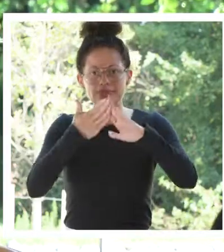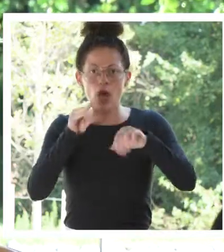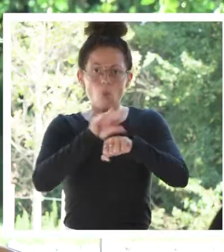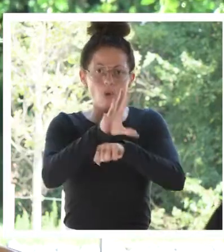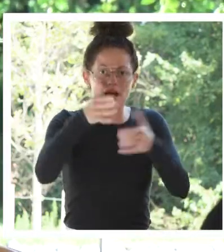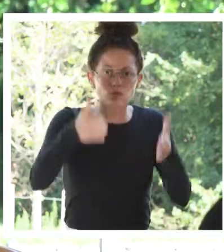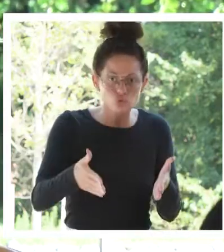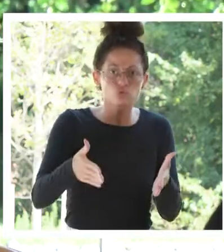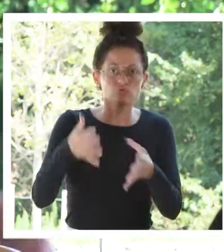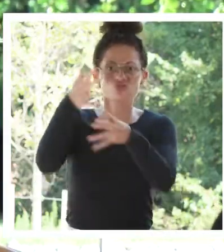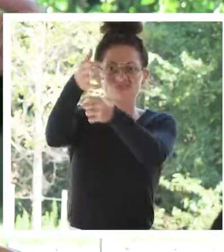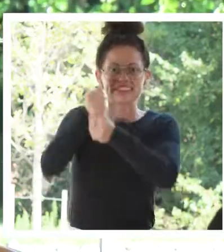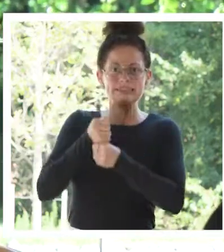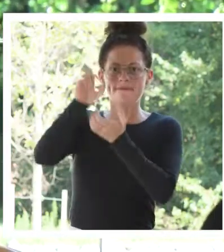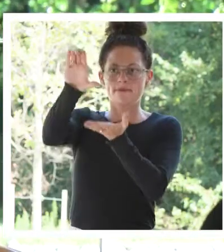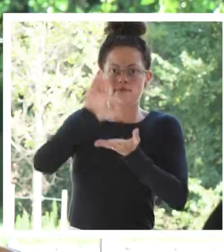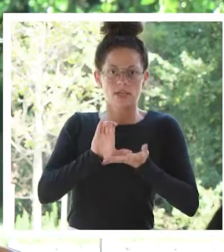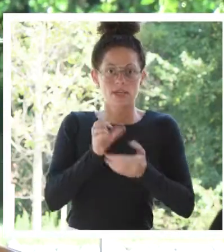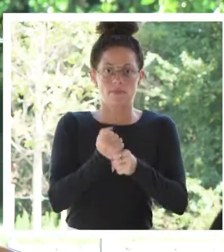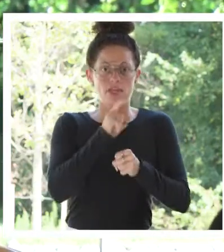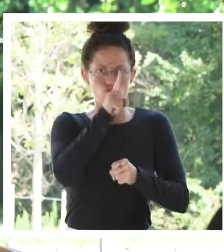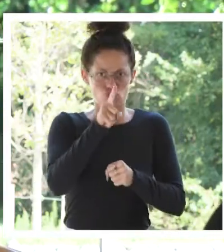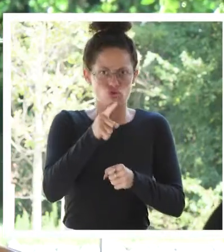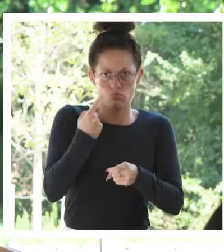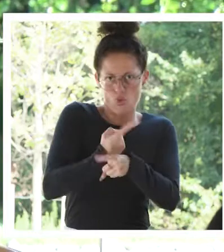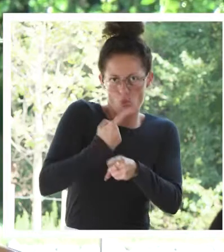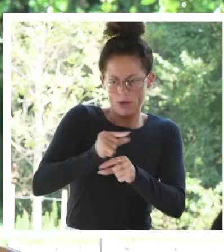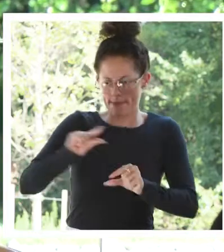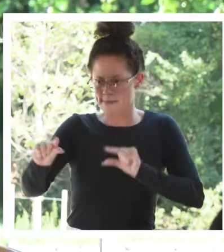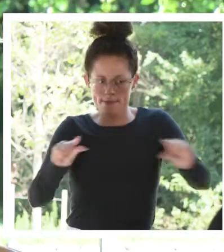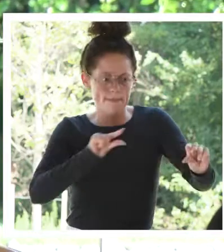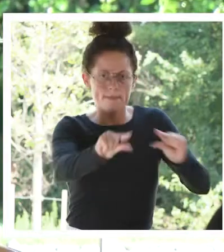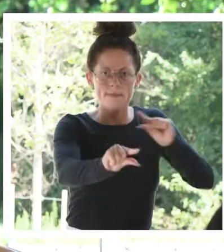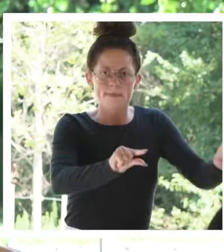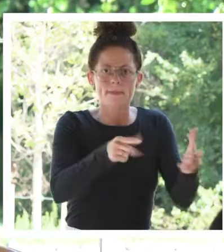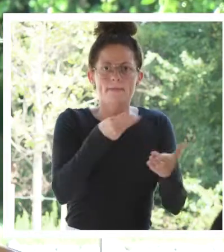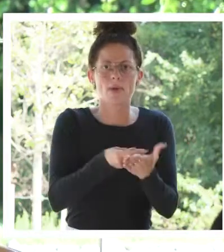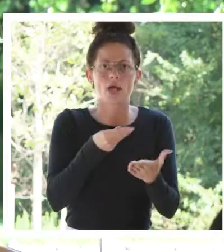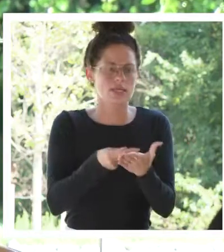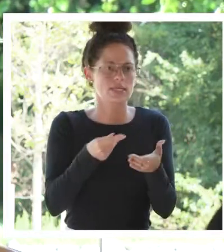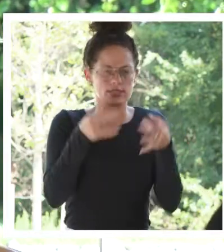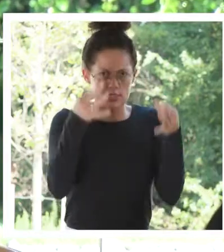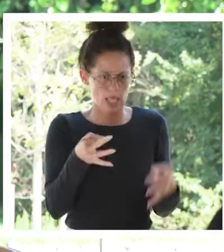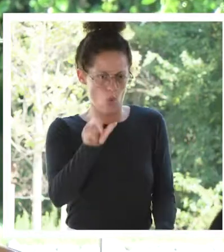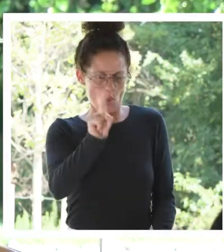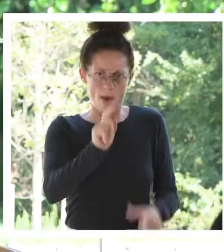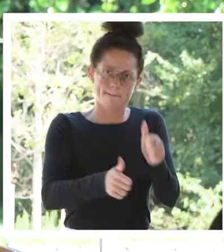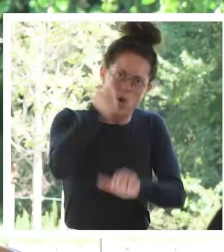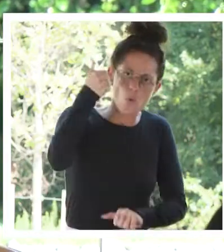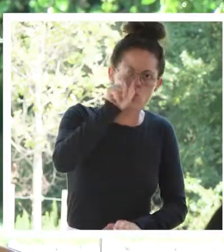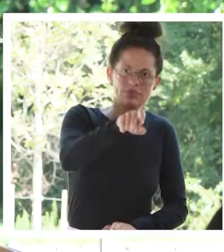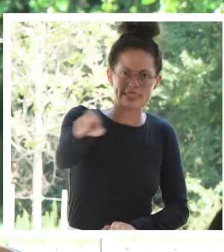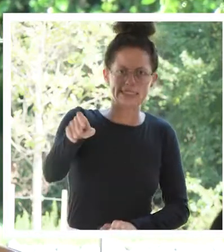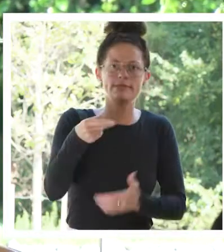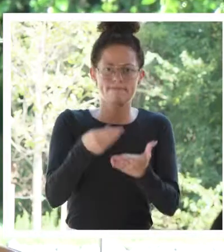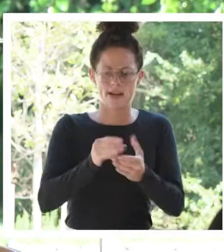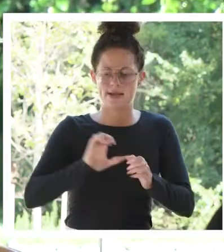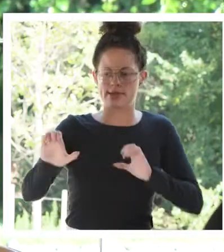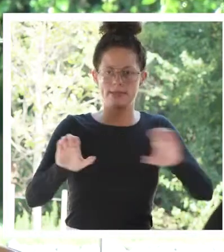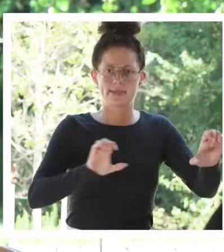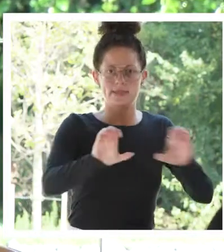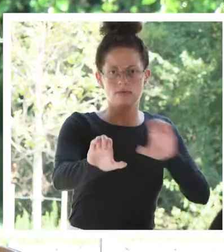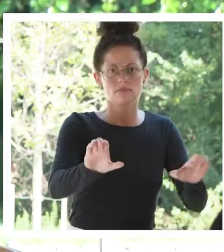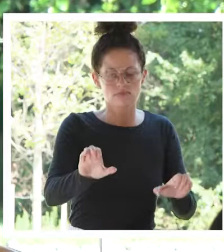put those monies where all of you decided was most needed in order to fight